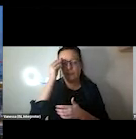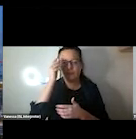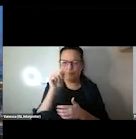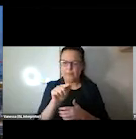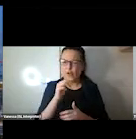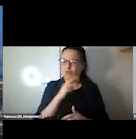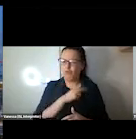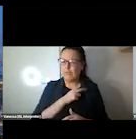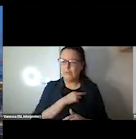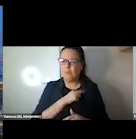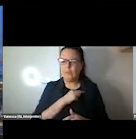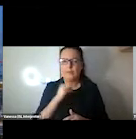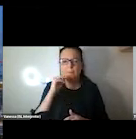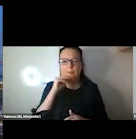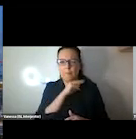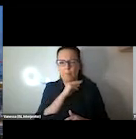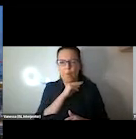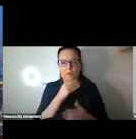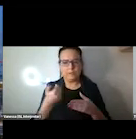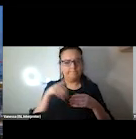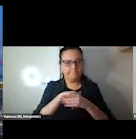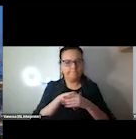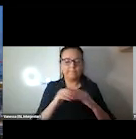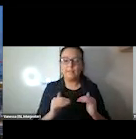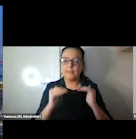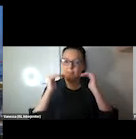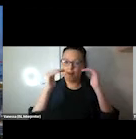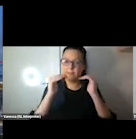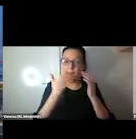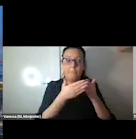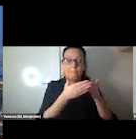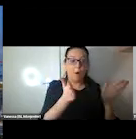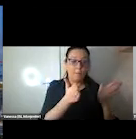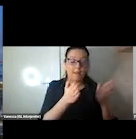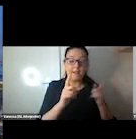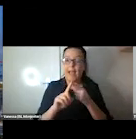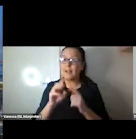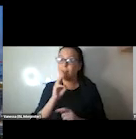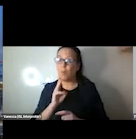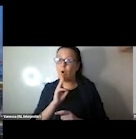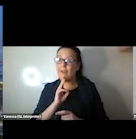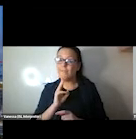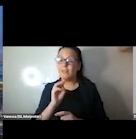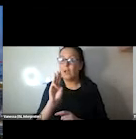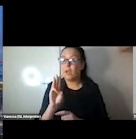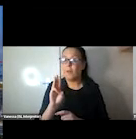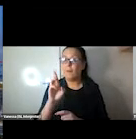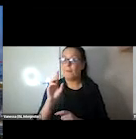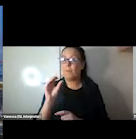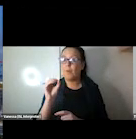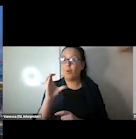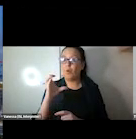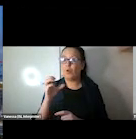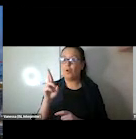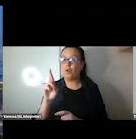part of these standards in terms of both public and private procurement. And procurement is seen